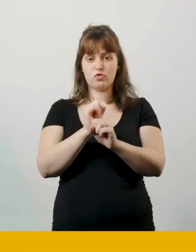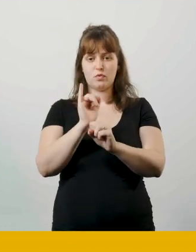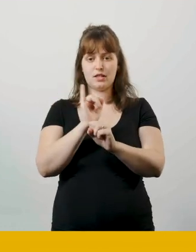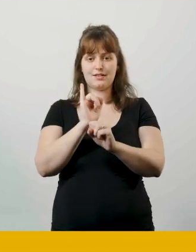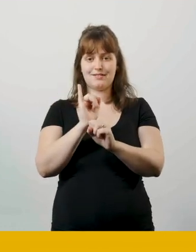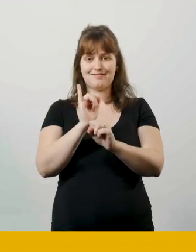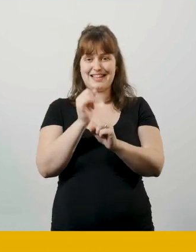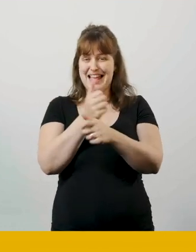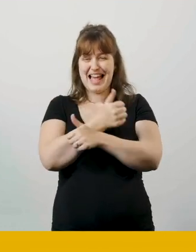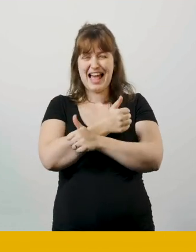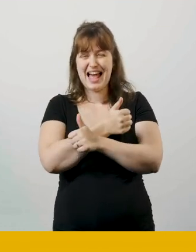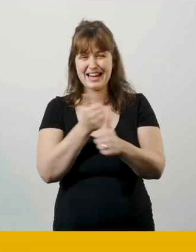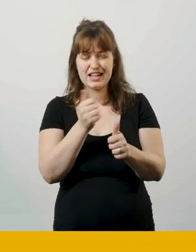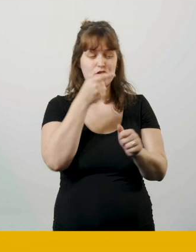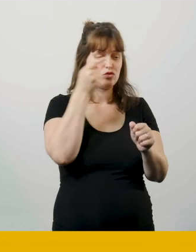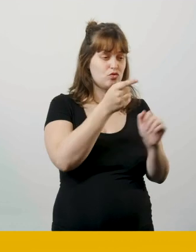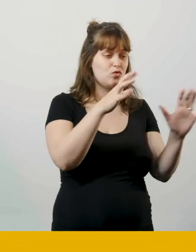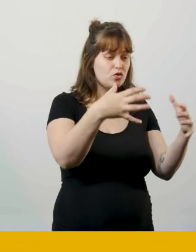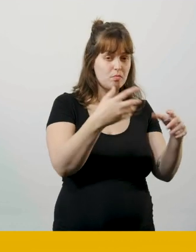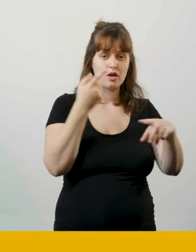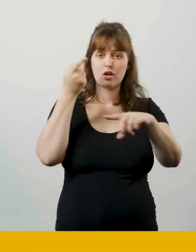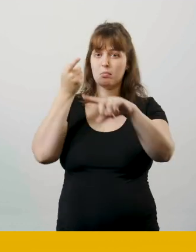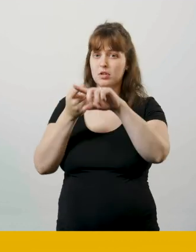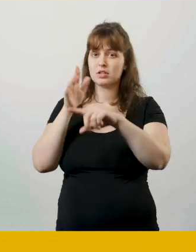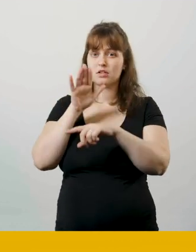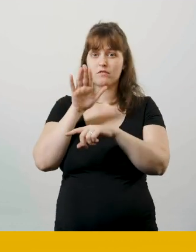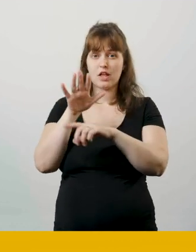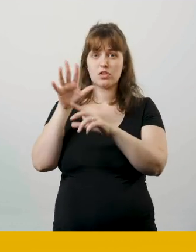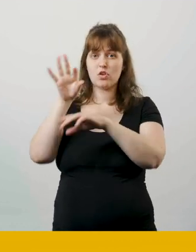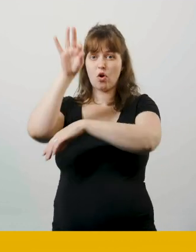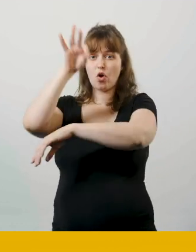only the relationships between your target and